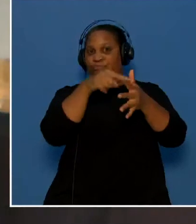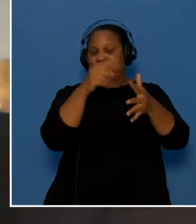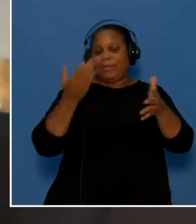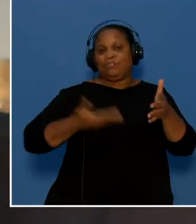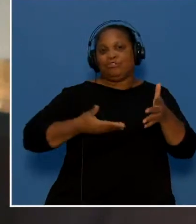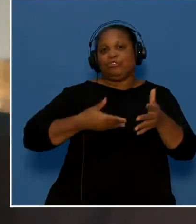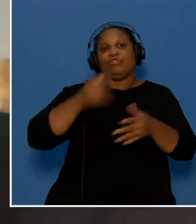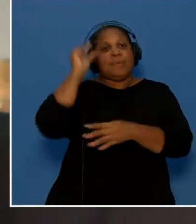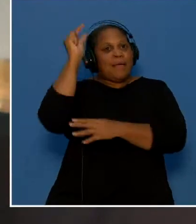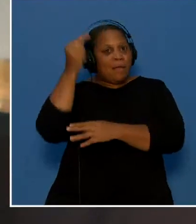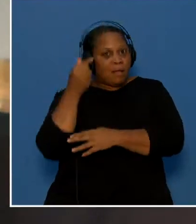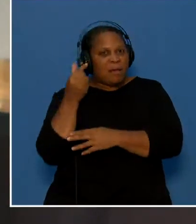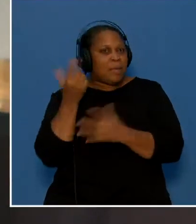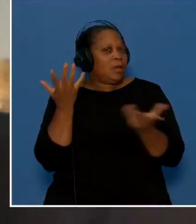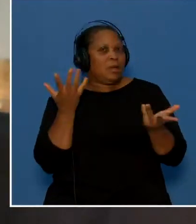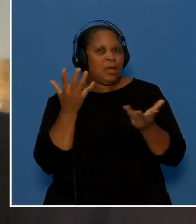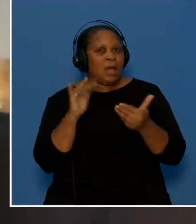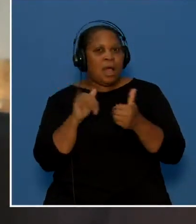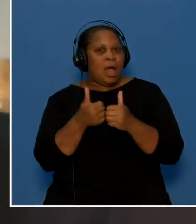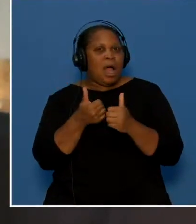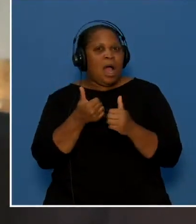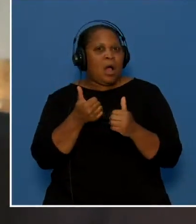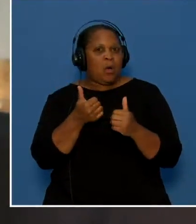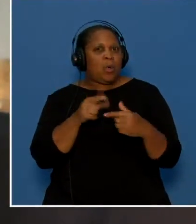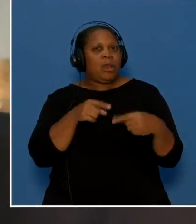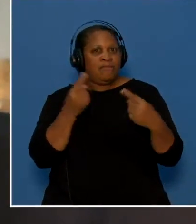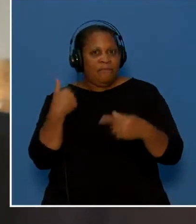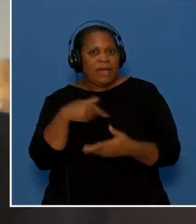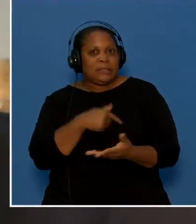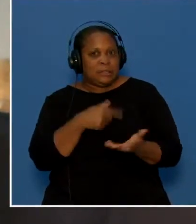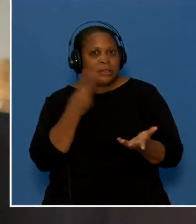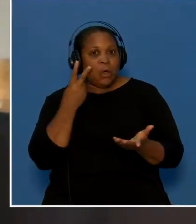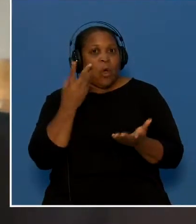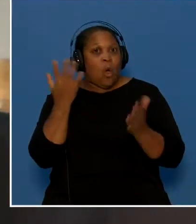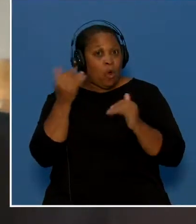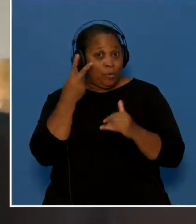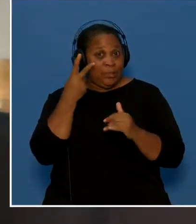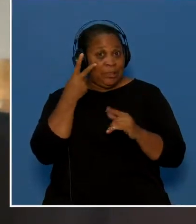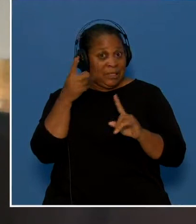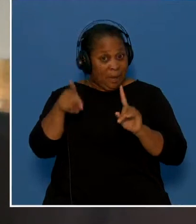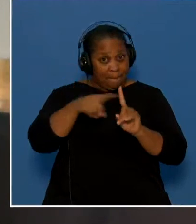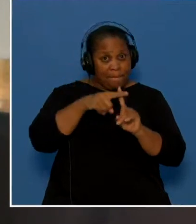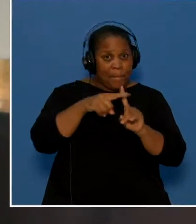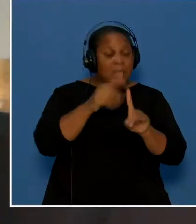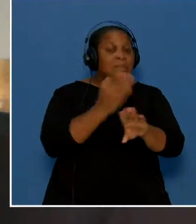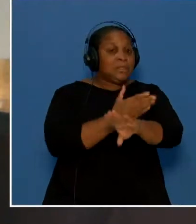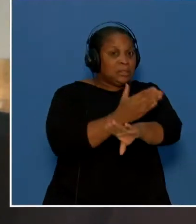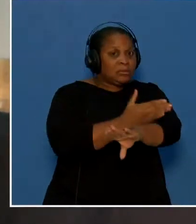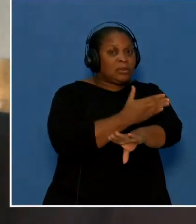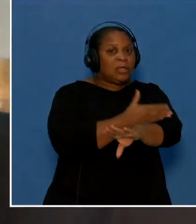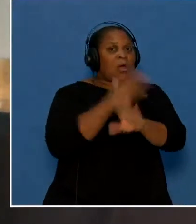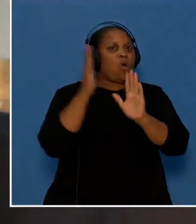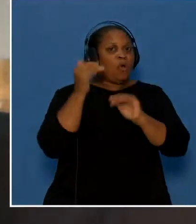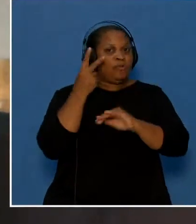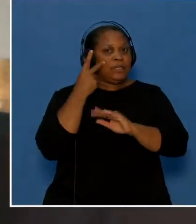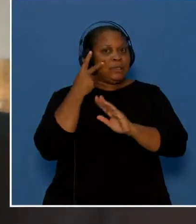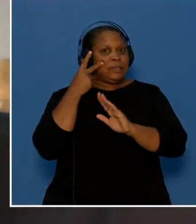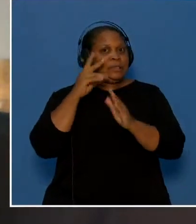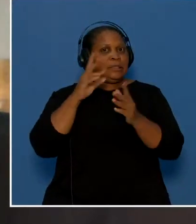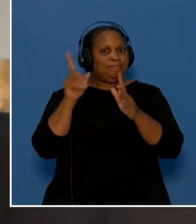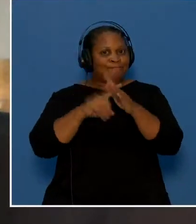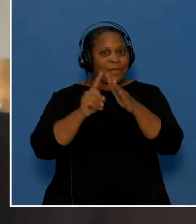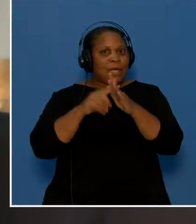few weeks ago, what impact they will have. And our hopes is that we will see positive impact, and we will continue to see the cases decline on a day-by-day